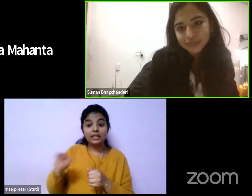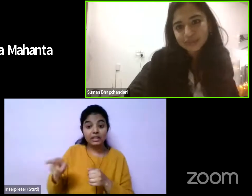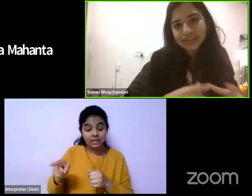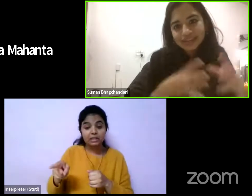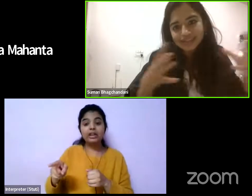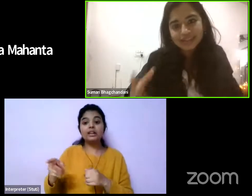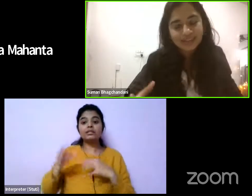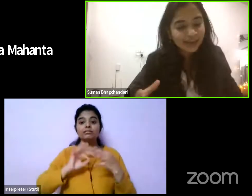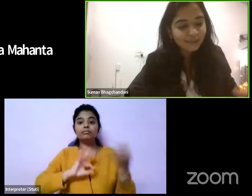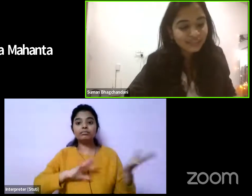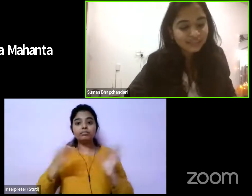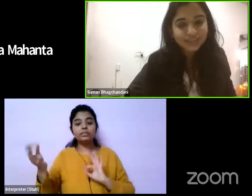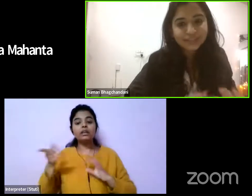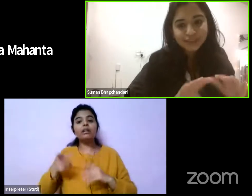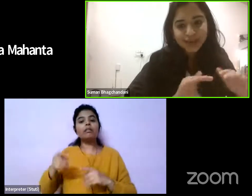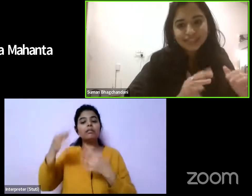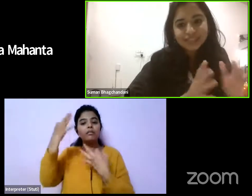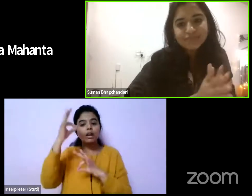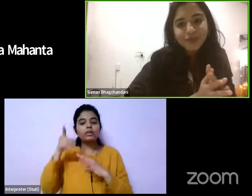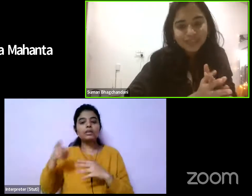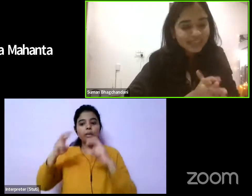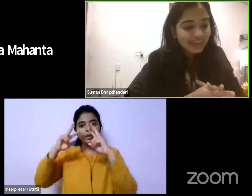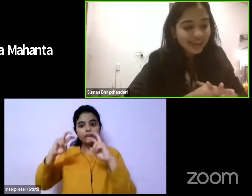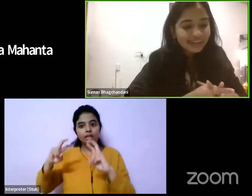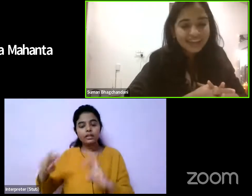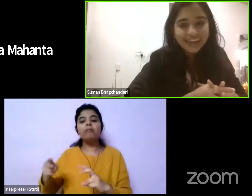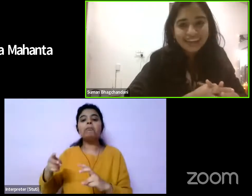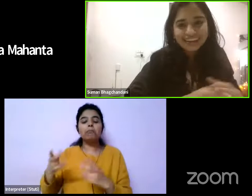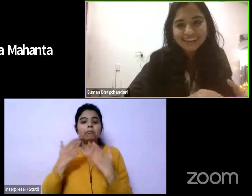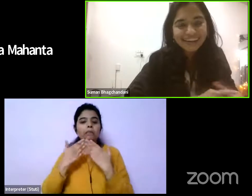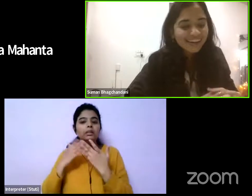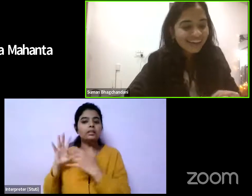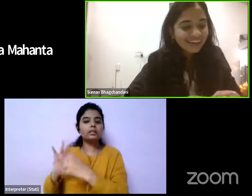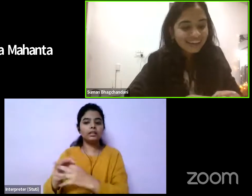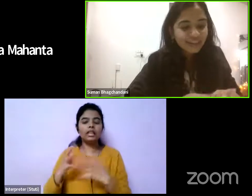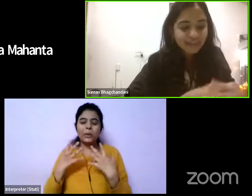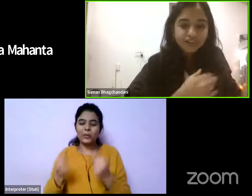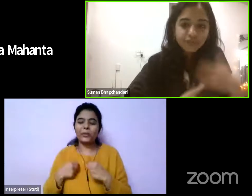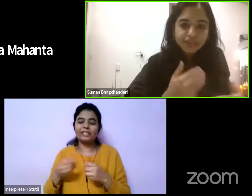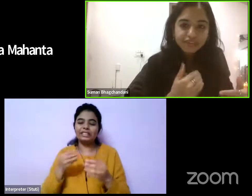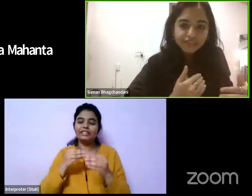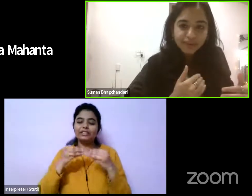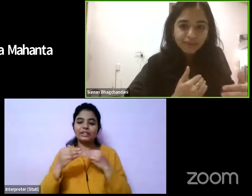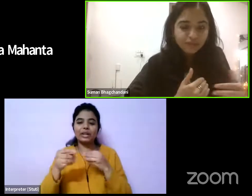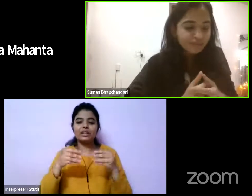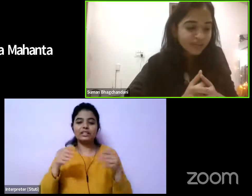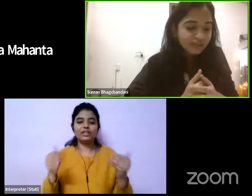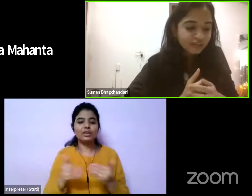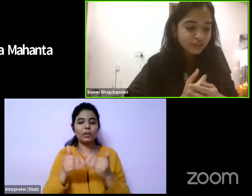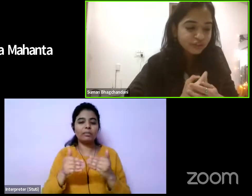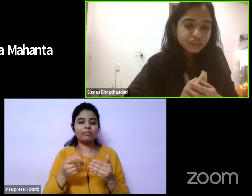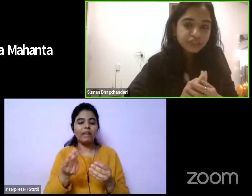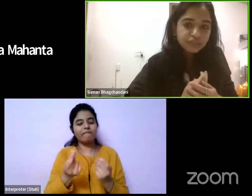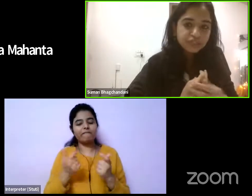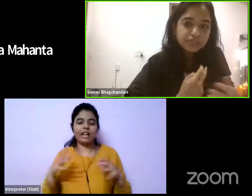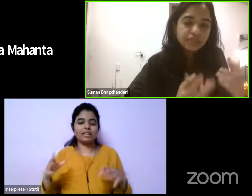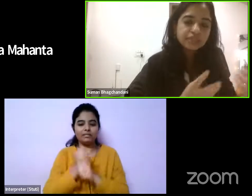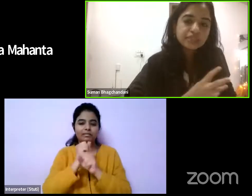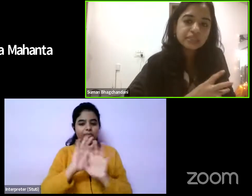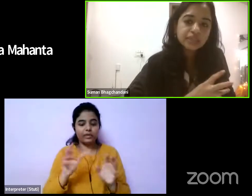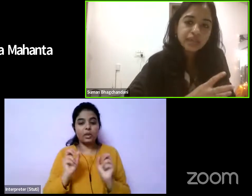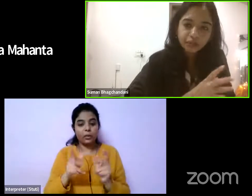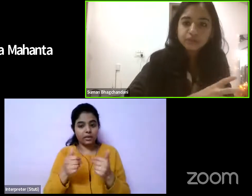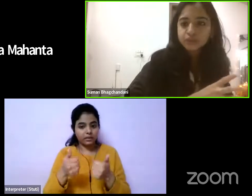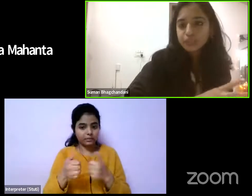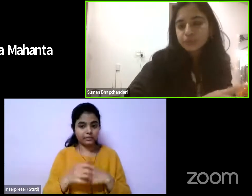based in Pune, and it's an elaborate study. So I'll just pause at that, and yeah. So I'll very quickly wrap up with my conclusion, because